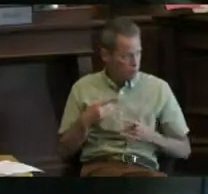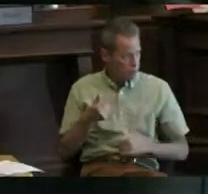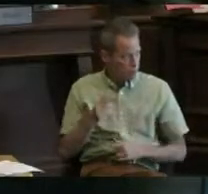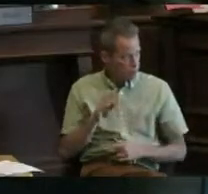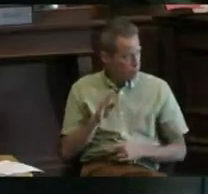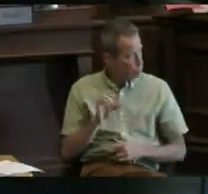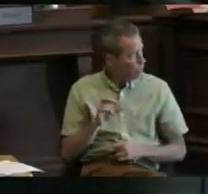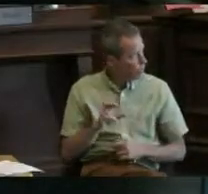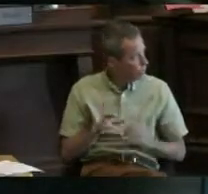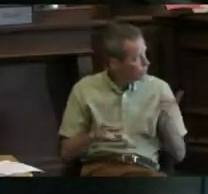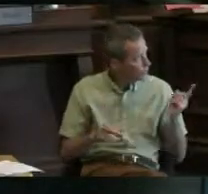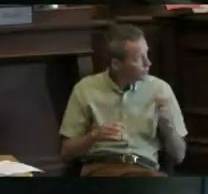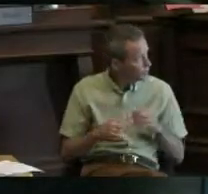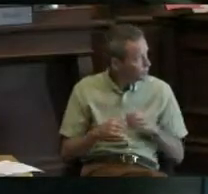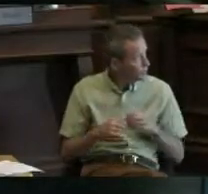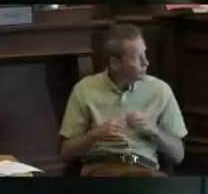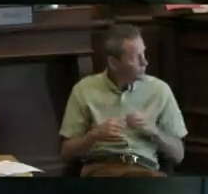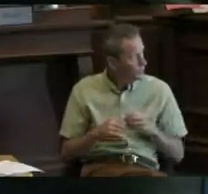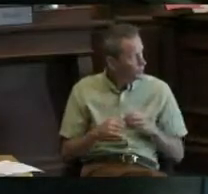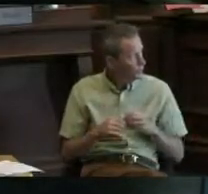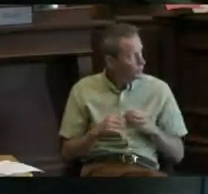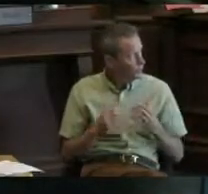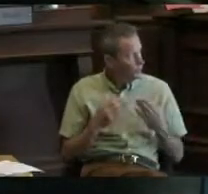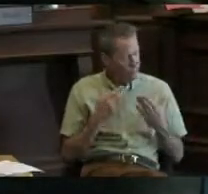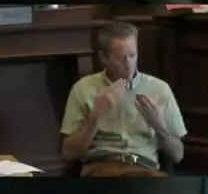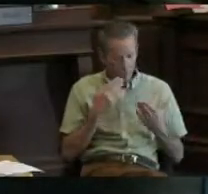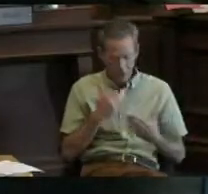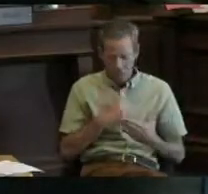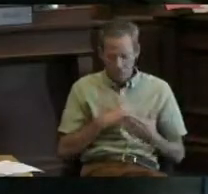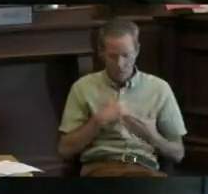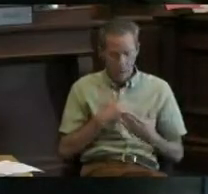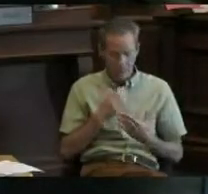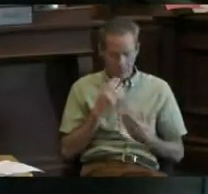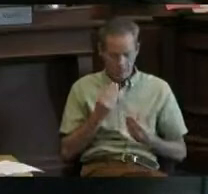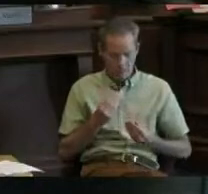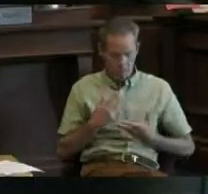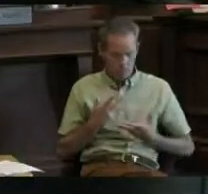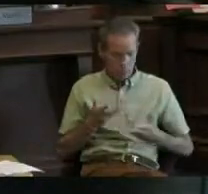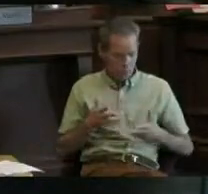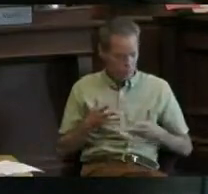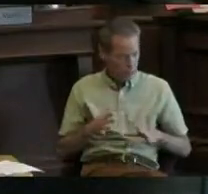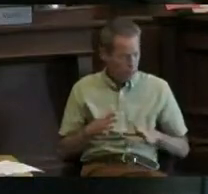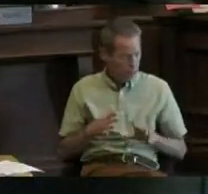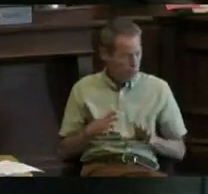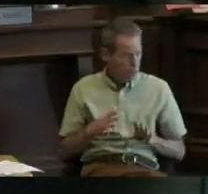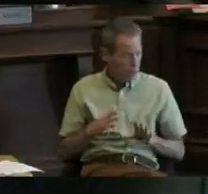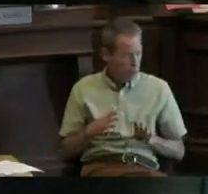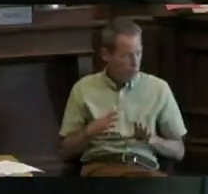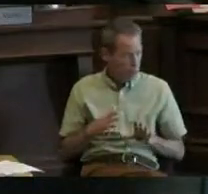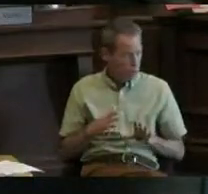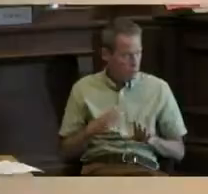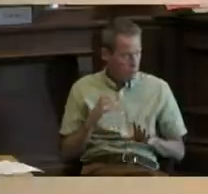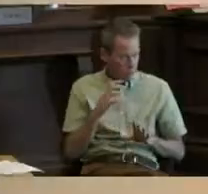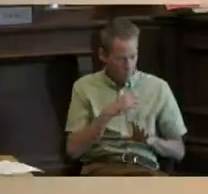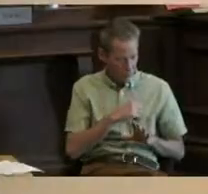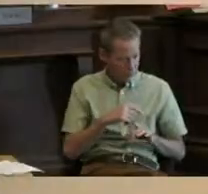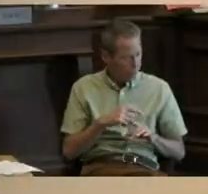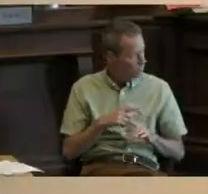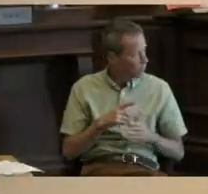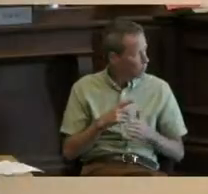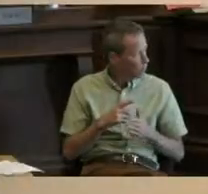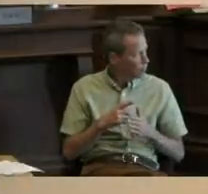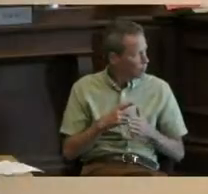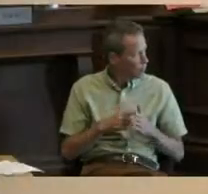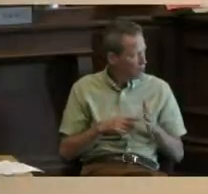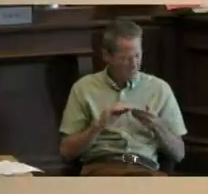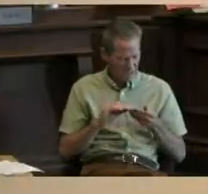Gruber. Thanks, and I'm sorry if this is written somewhere specifically and I missed it, but what is the number